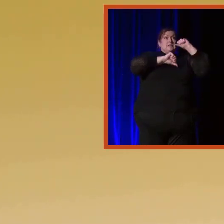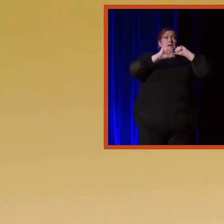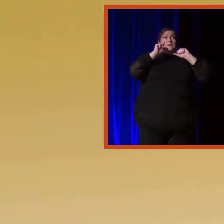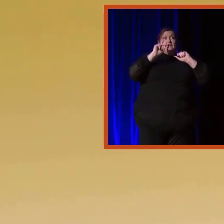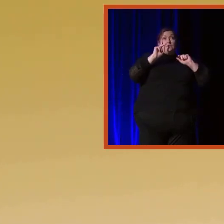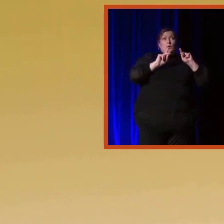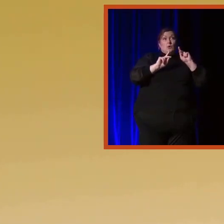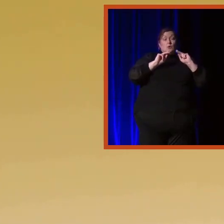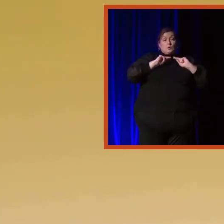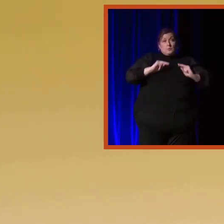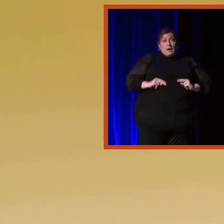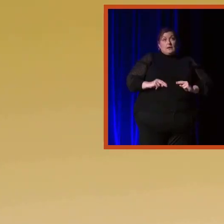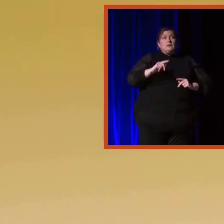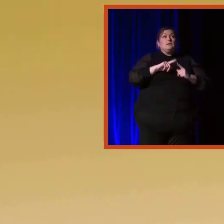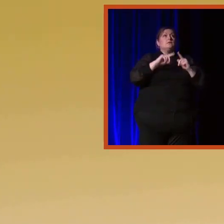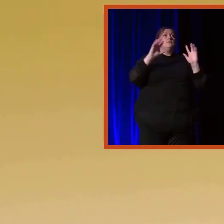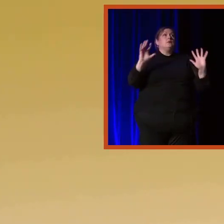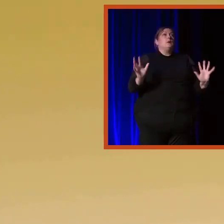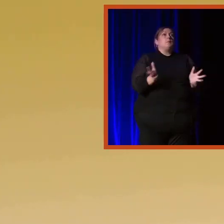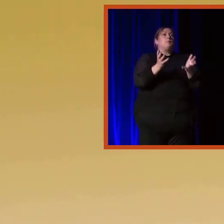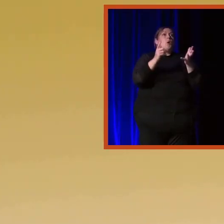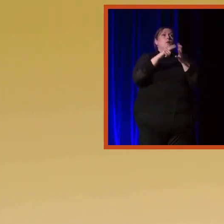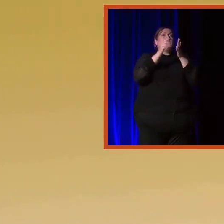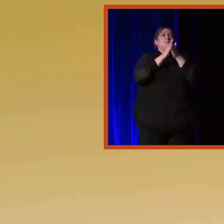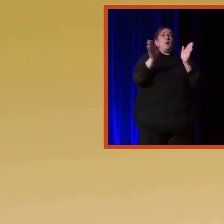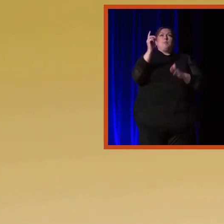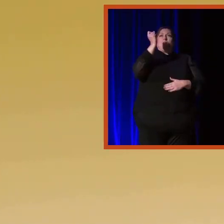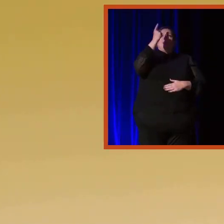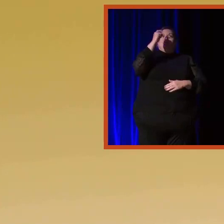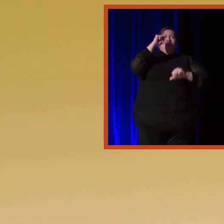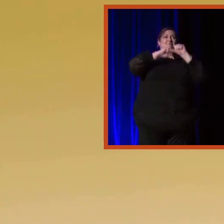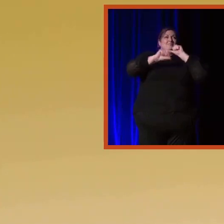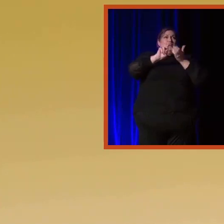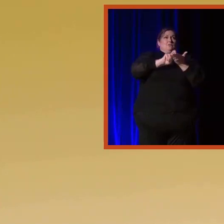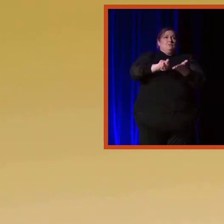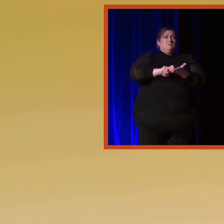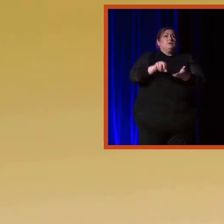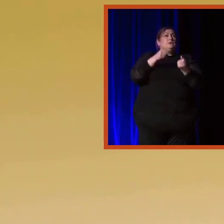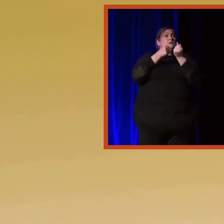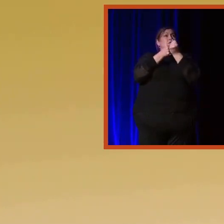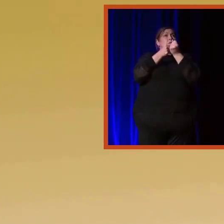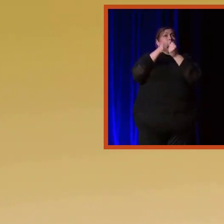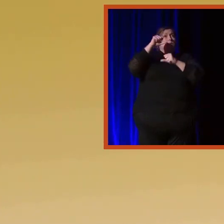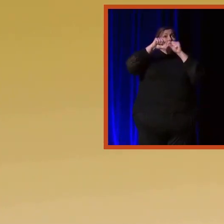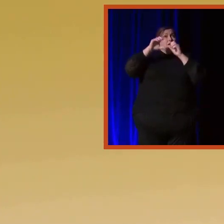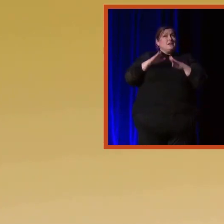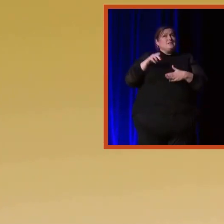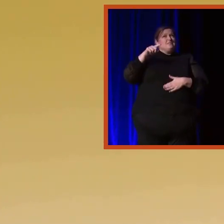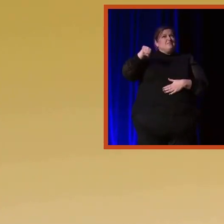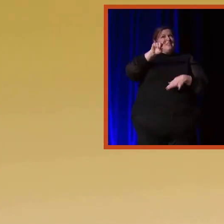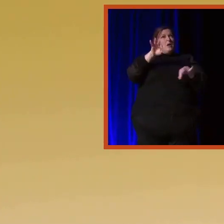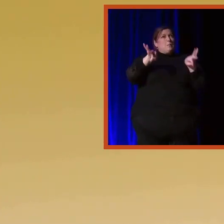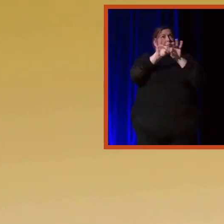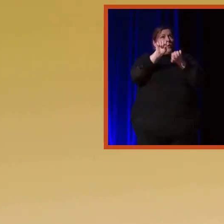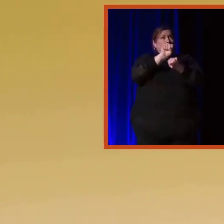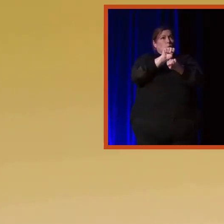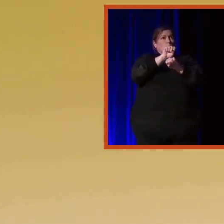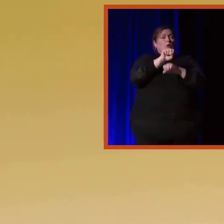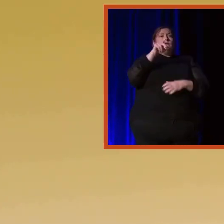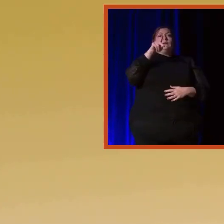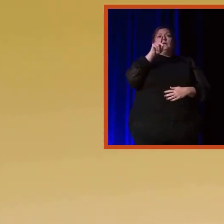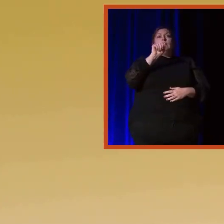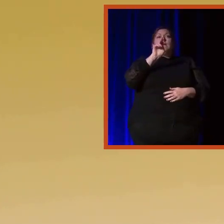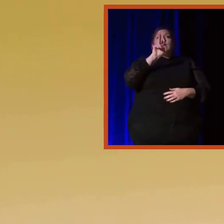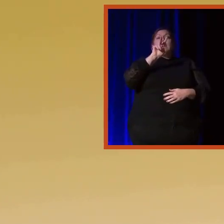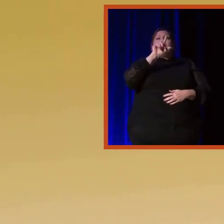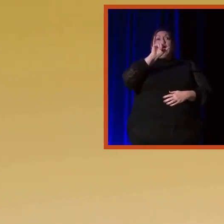public understanding of scientific research, and support scientists in their important work. The Kavli Emerging Leader